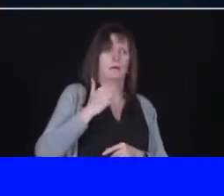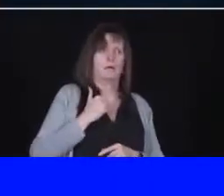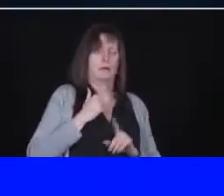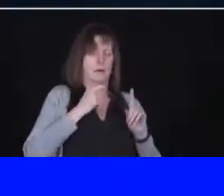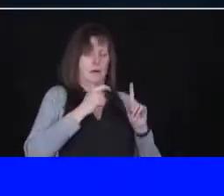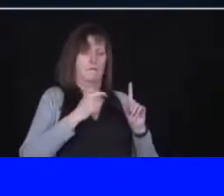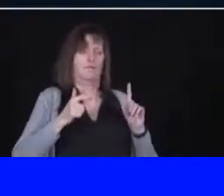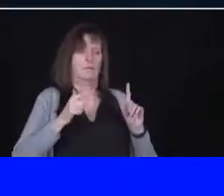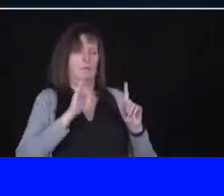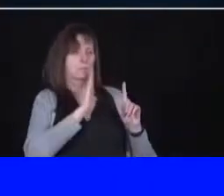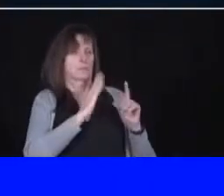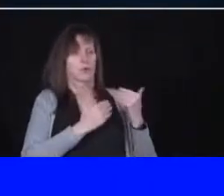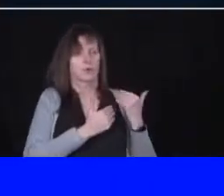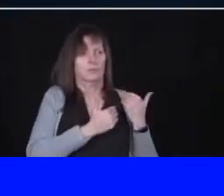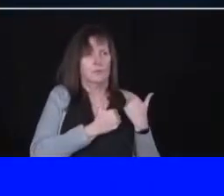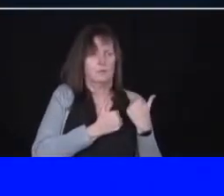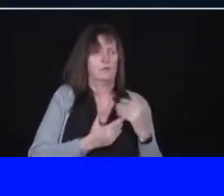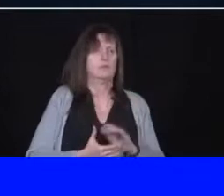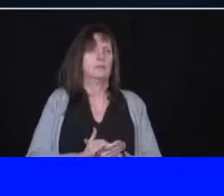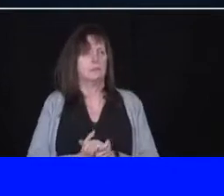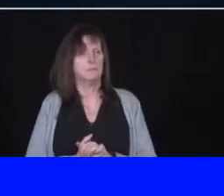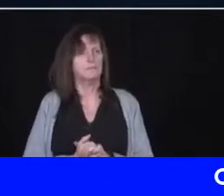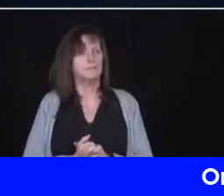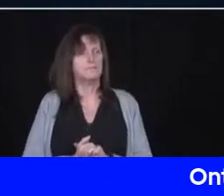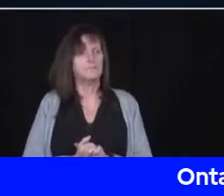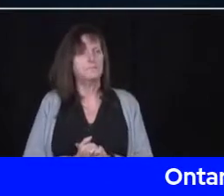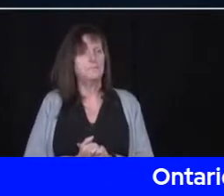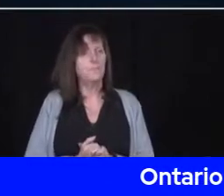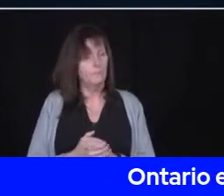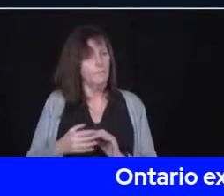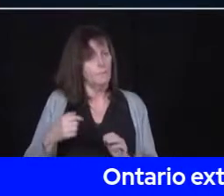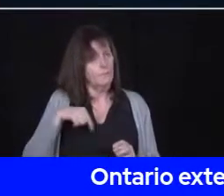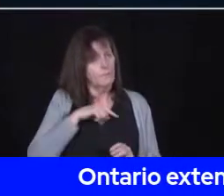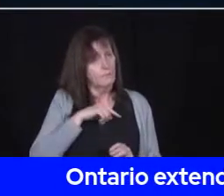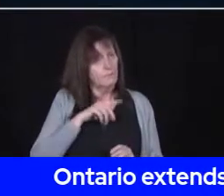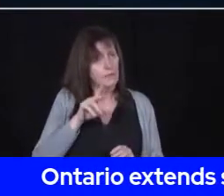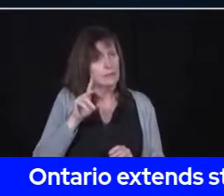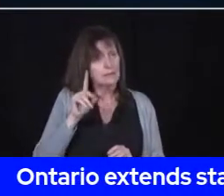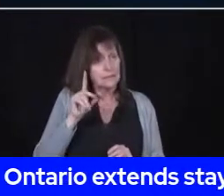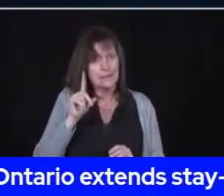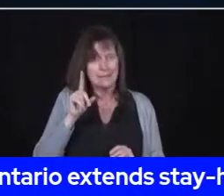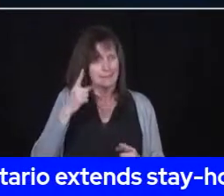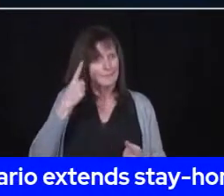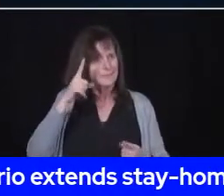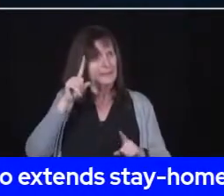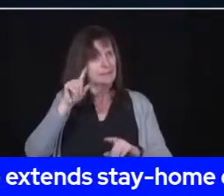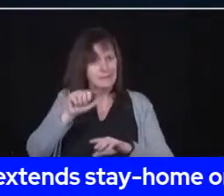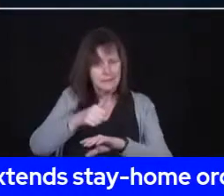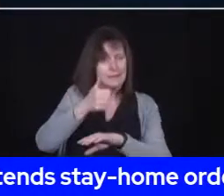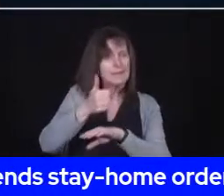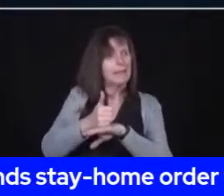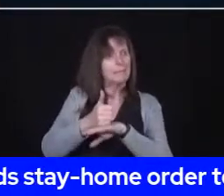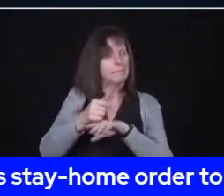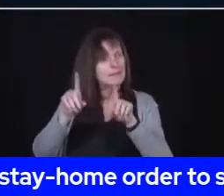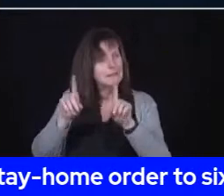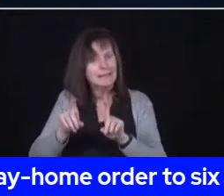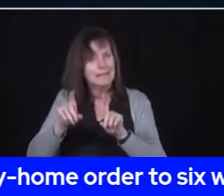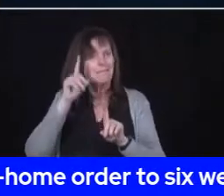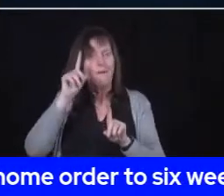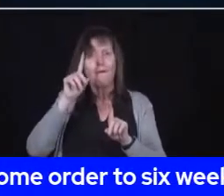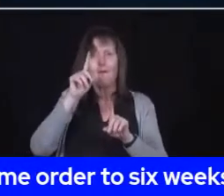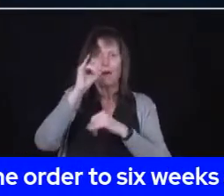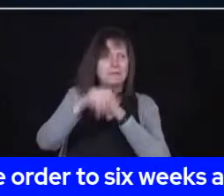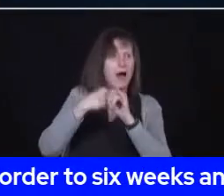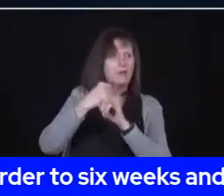in initially setting up testing for international travelers at Pearson. Now the federal government has taken over